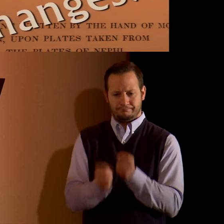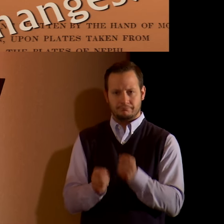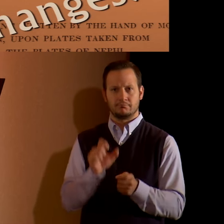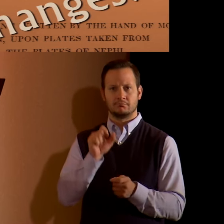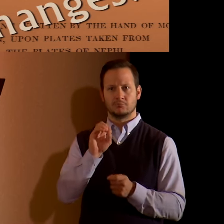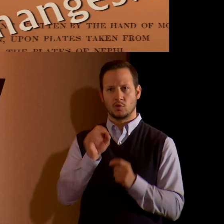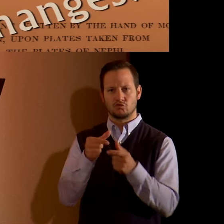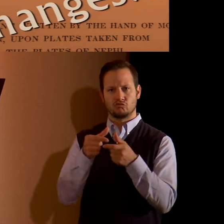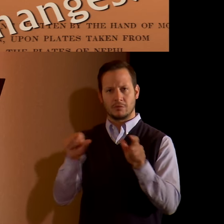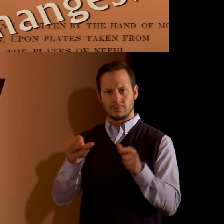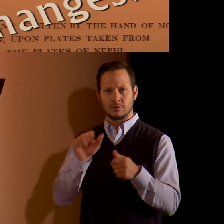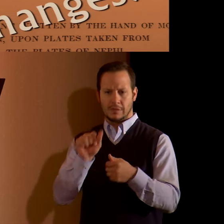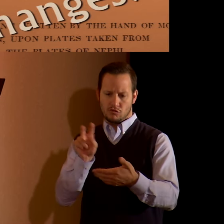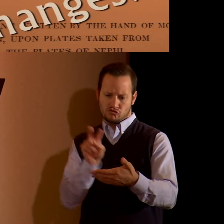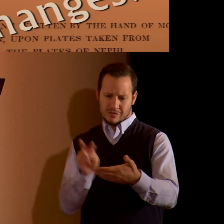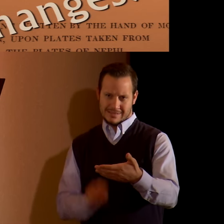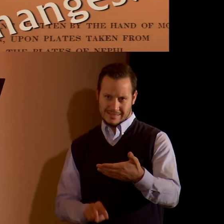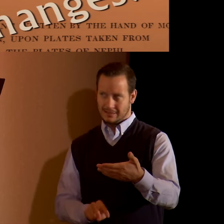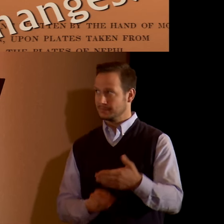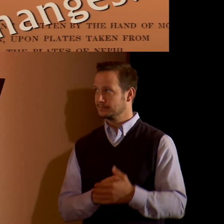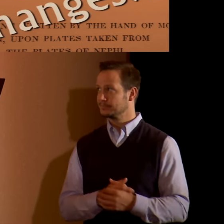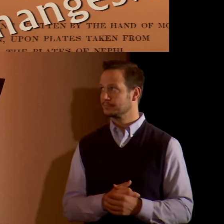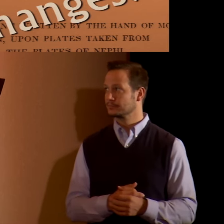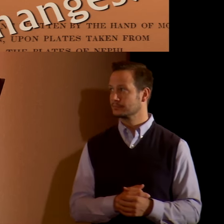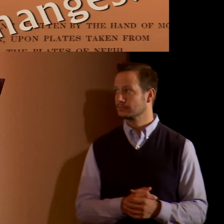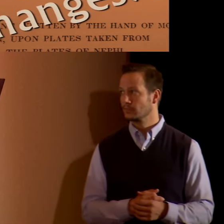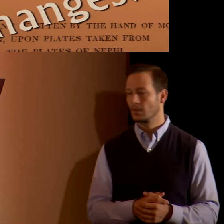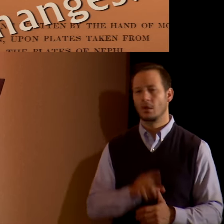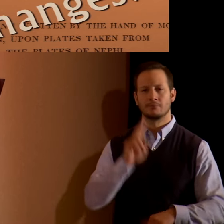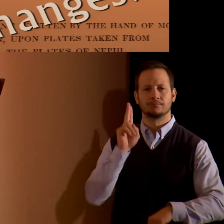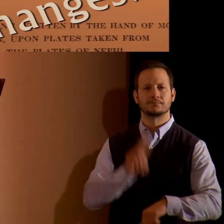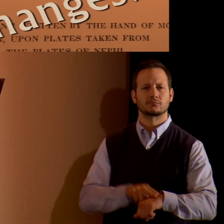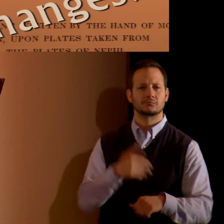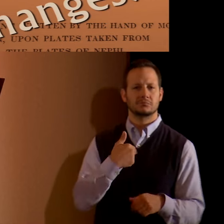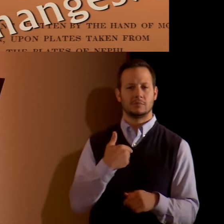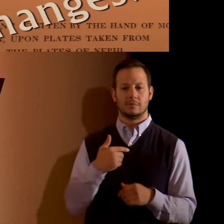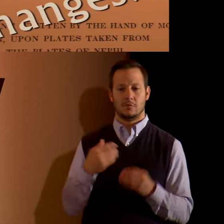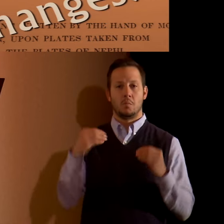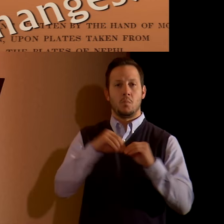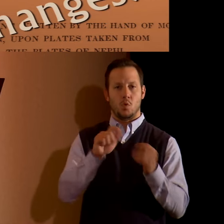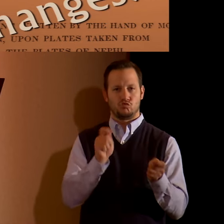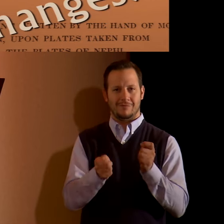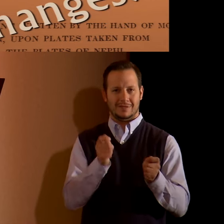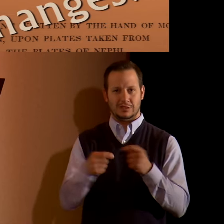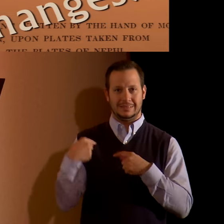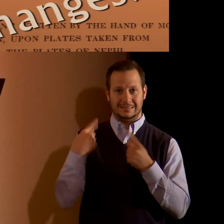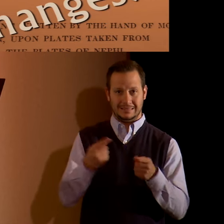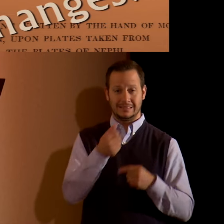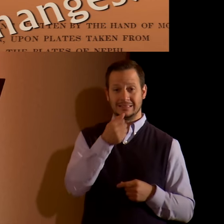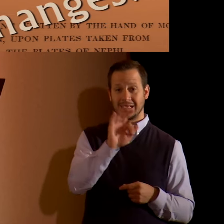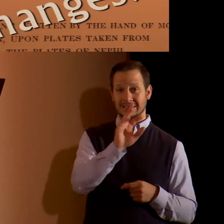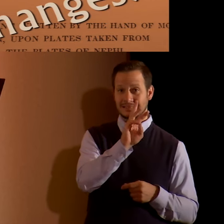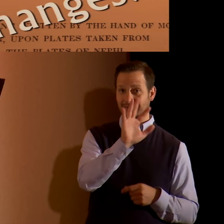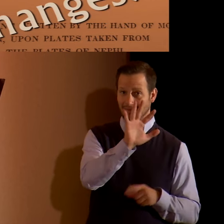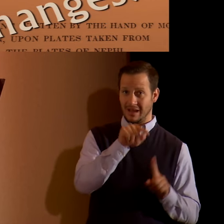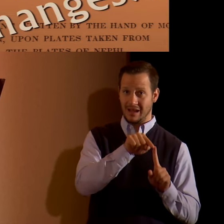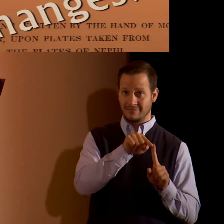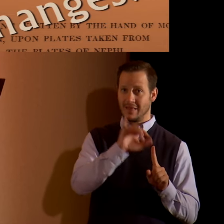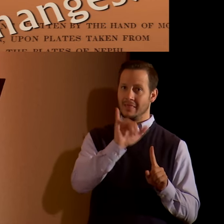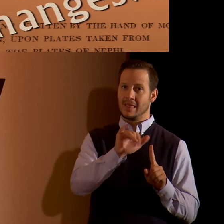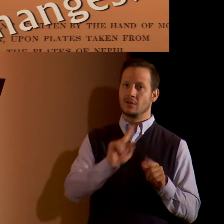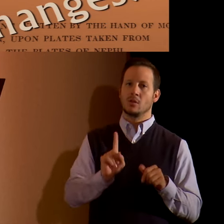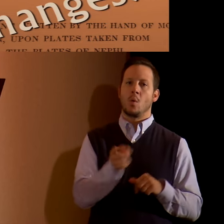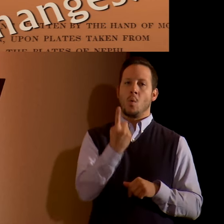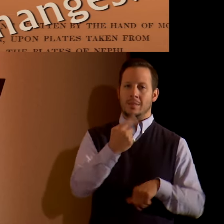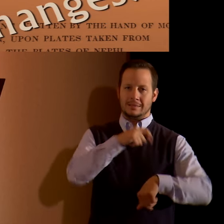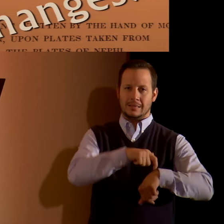to minimal standards of literacy. And of course, there have been further revisions since. 1965 was just the only time I